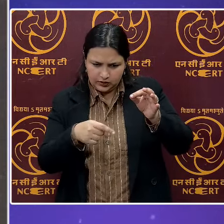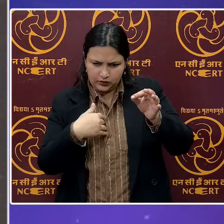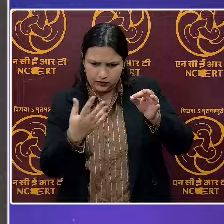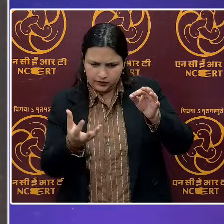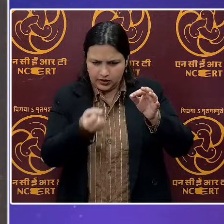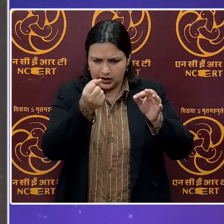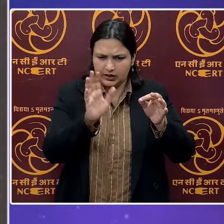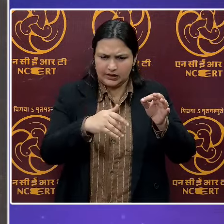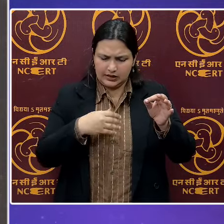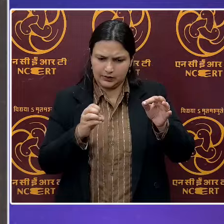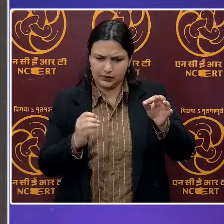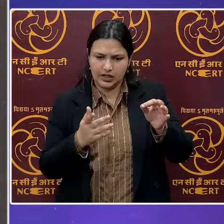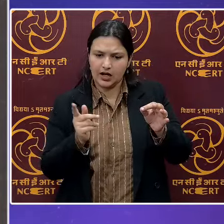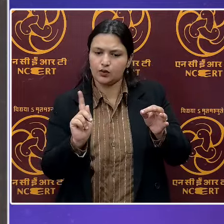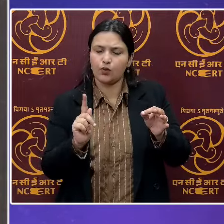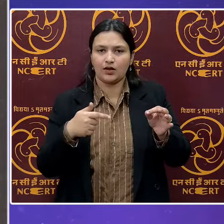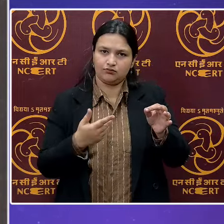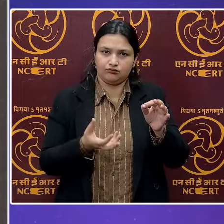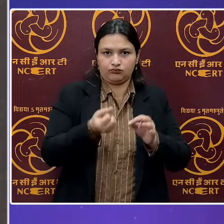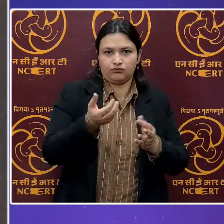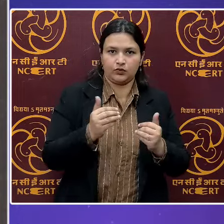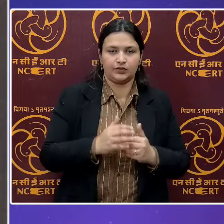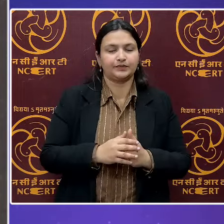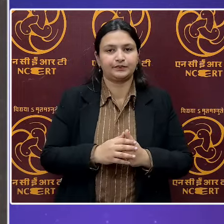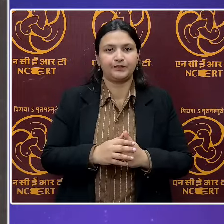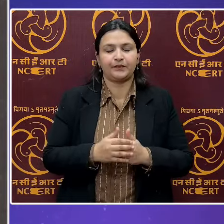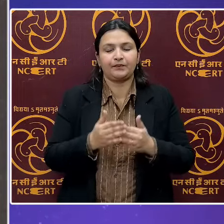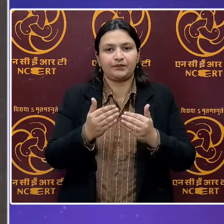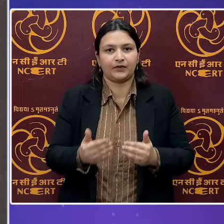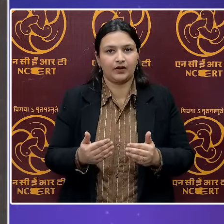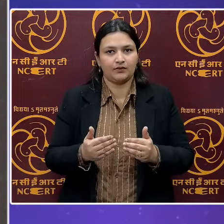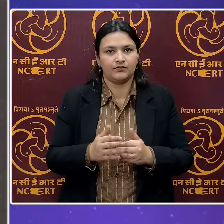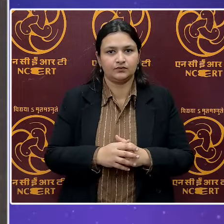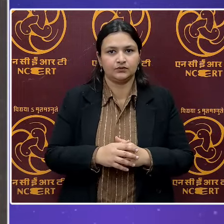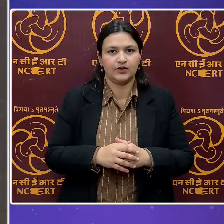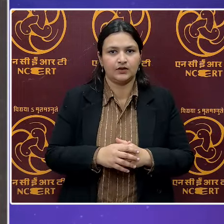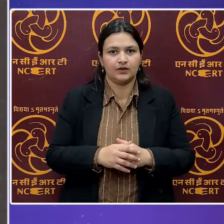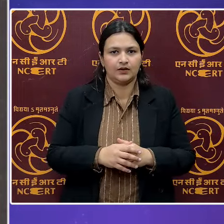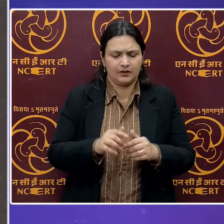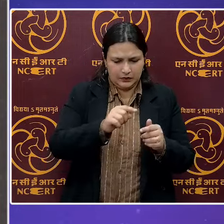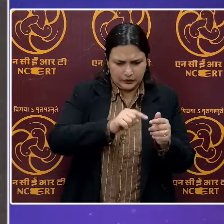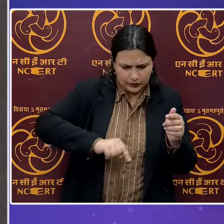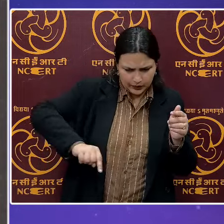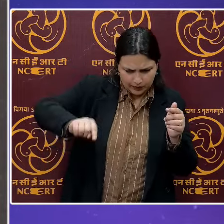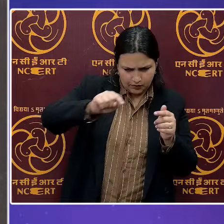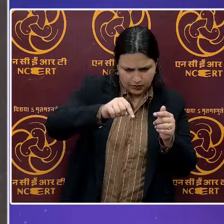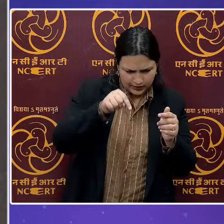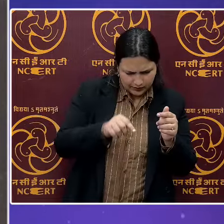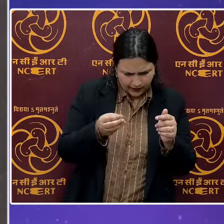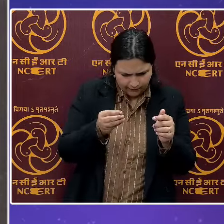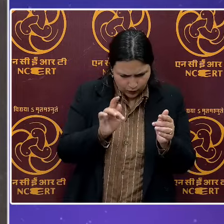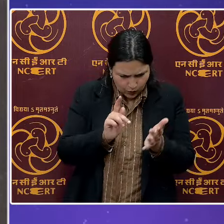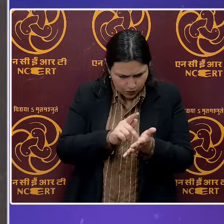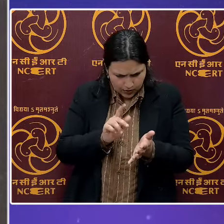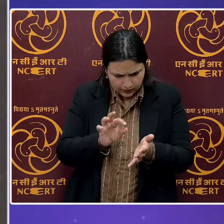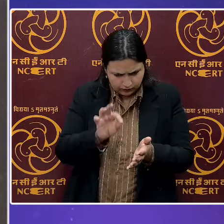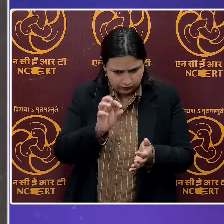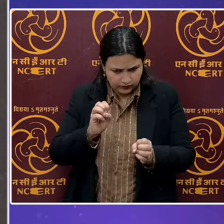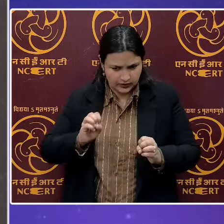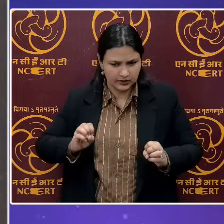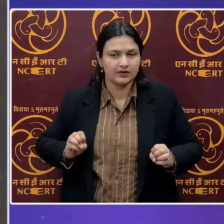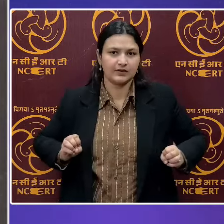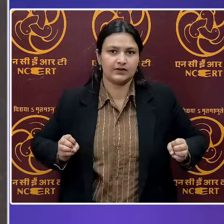mean. This is extreme and this is the mean. It started from somewhere in between. That is what is called as the initial